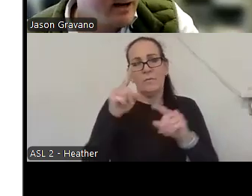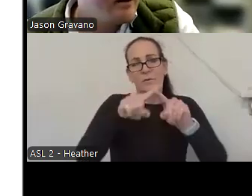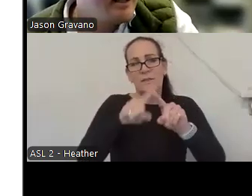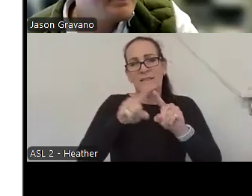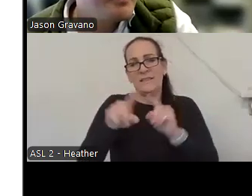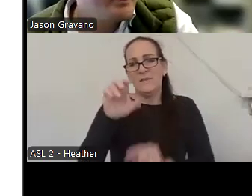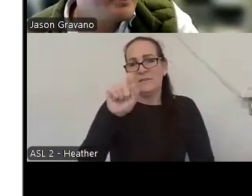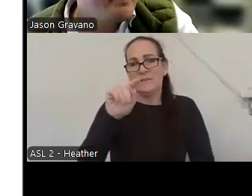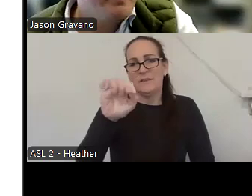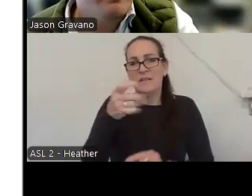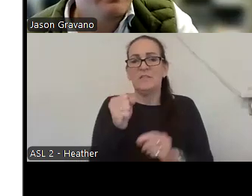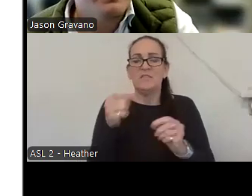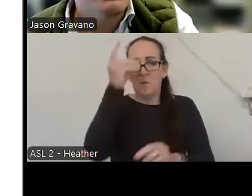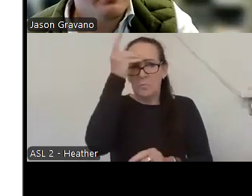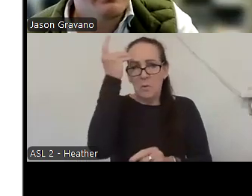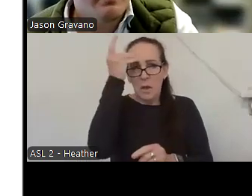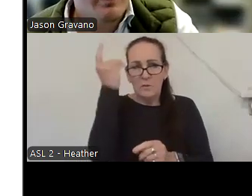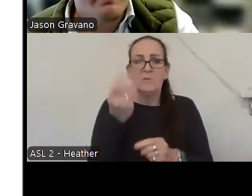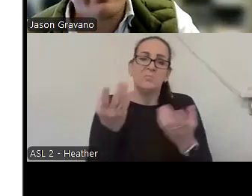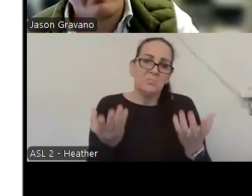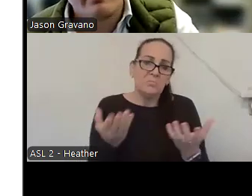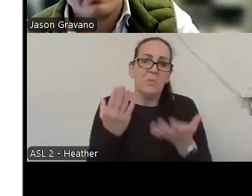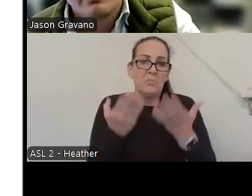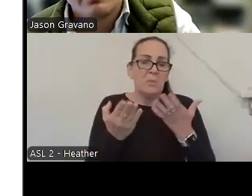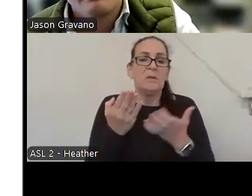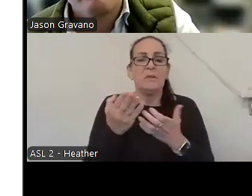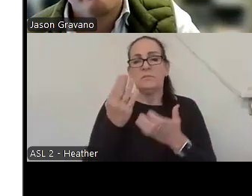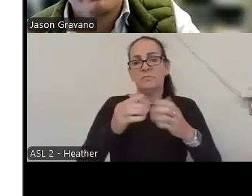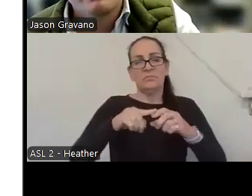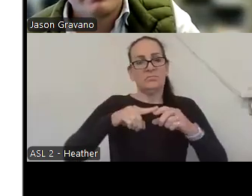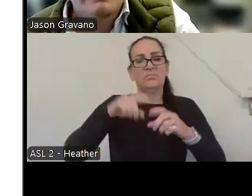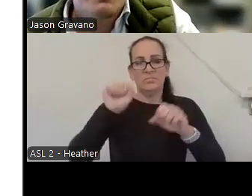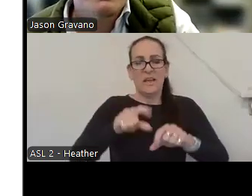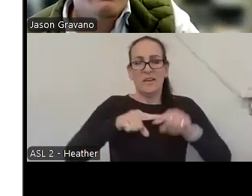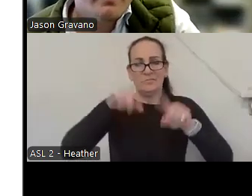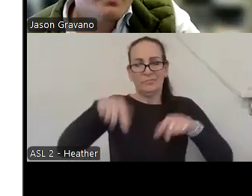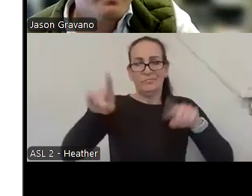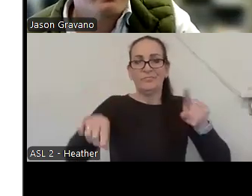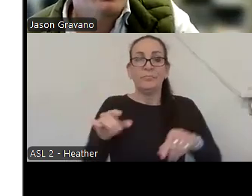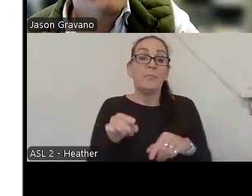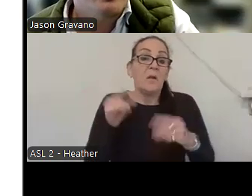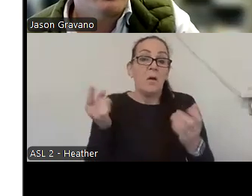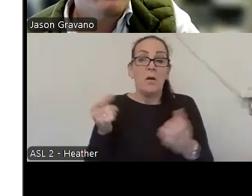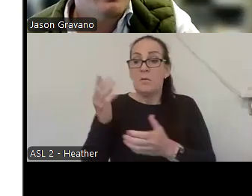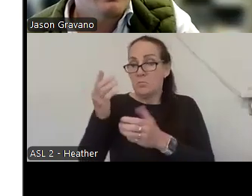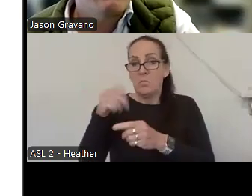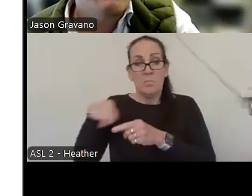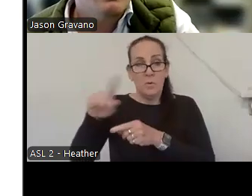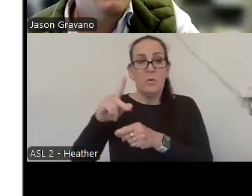bit vague intentionally, because dementia can look quite a bit different. But these experts thought, yeah, this was probably good for